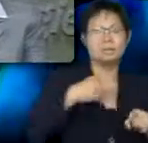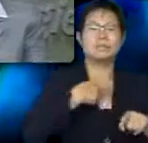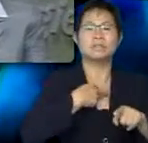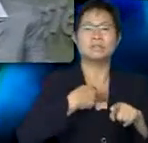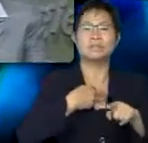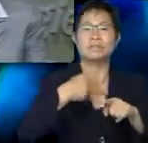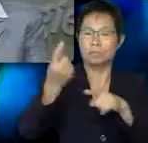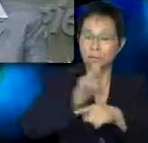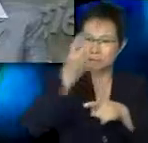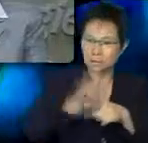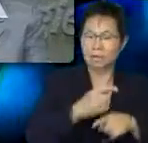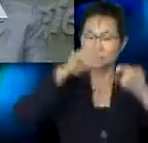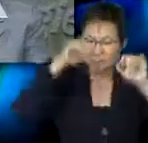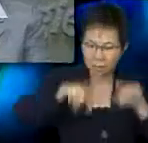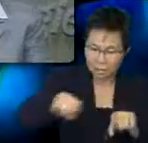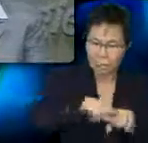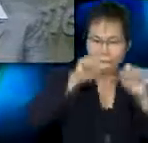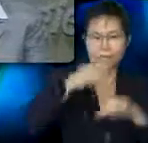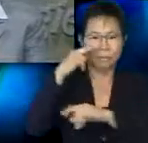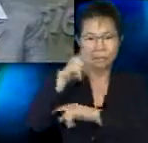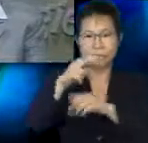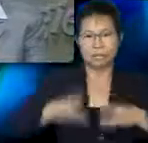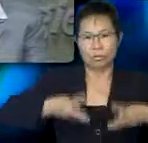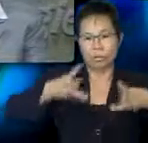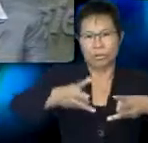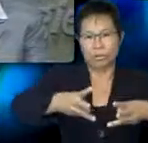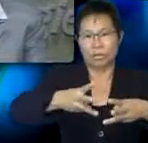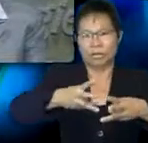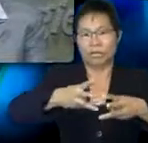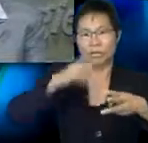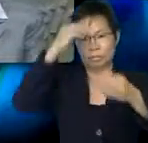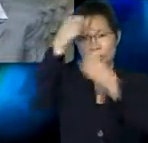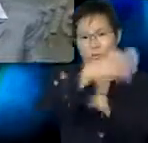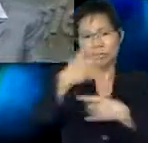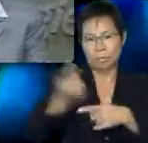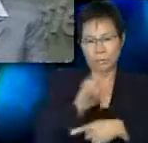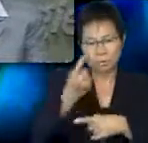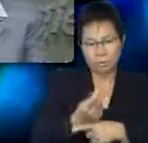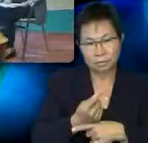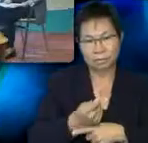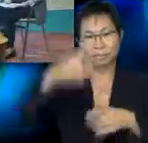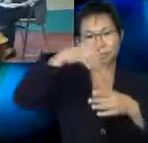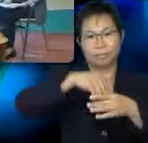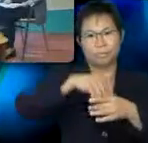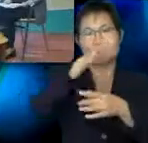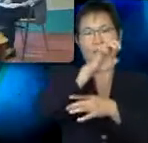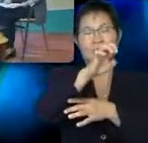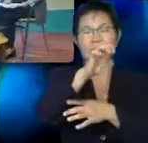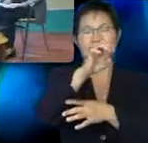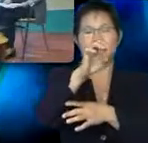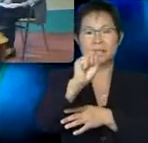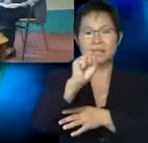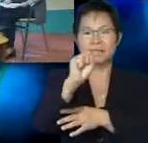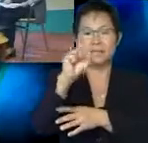practices, as can be seen in the ways of informed practitioners. In the ESL